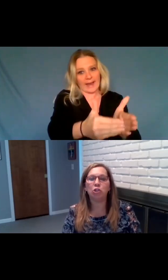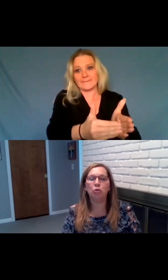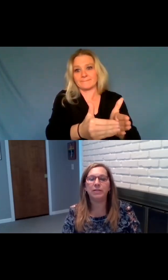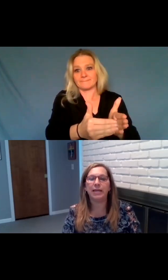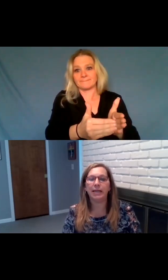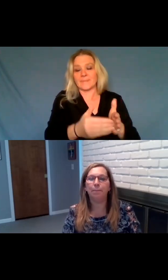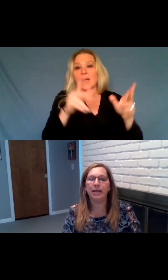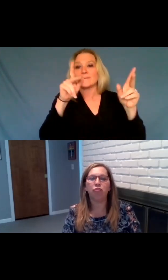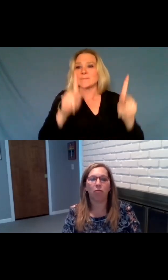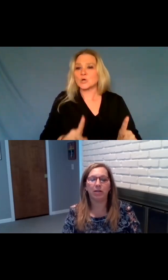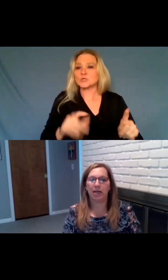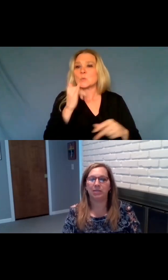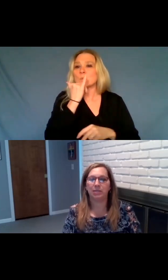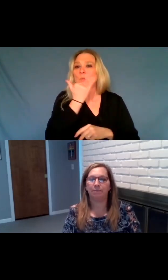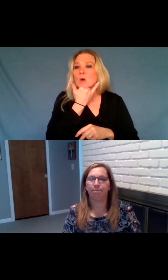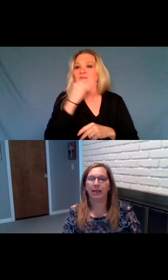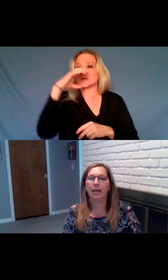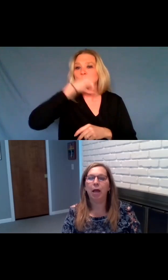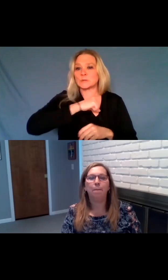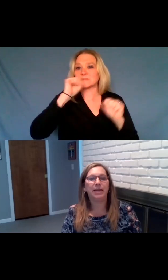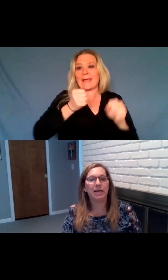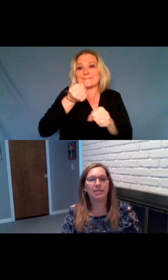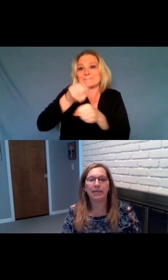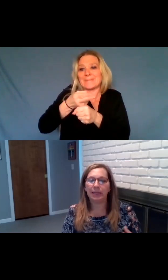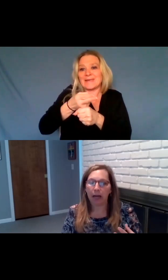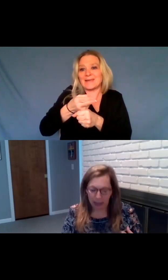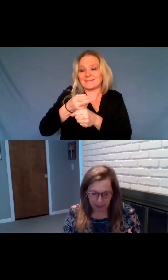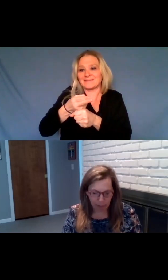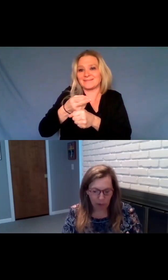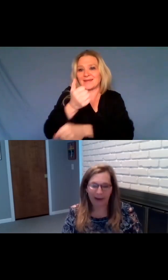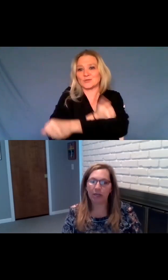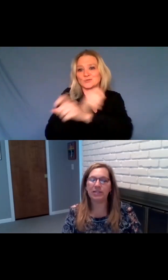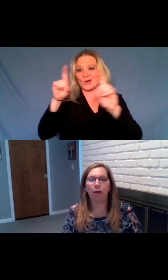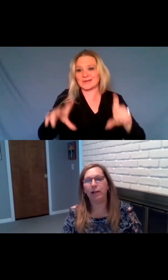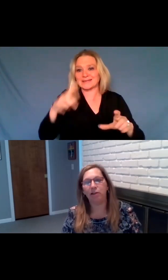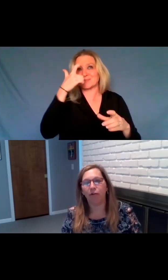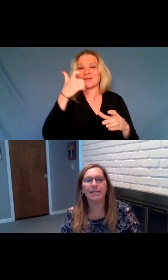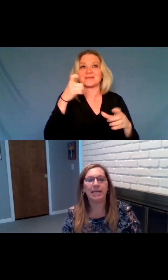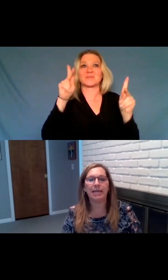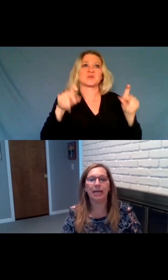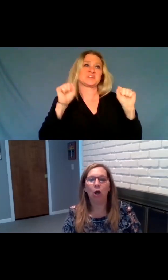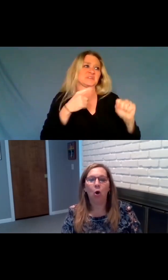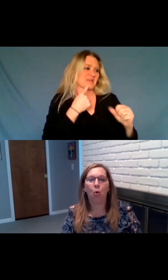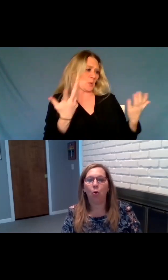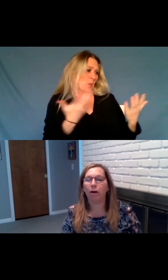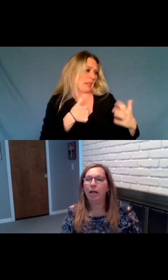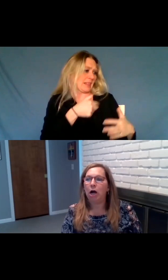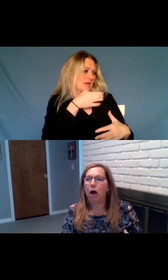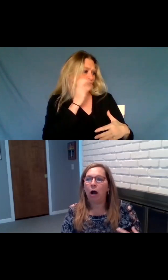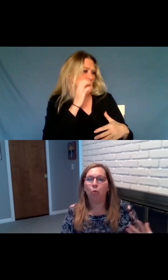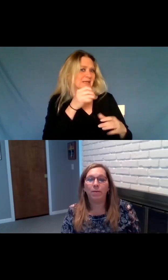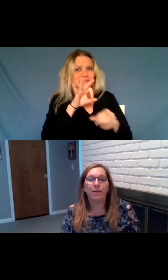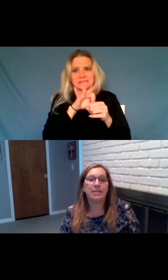wrongfully assumes that he can beat a drug test, okay? Because an employee could say, well, I drank tea.